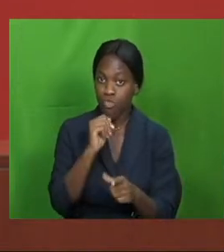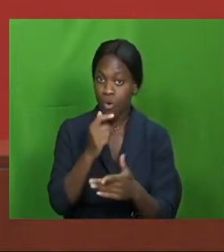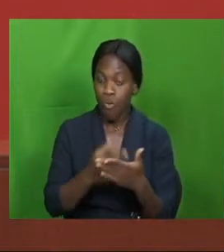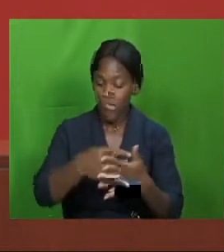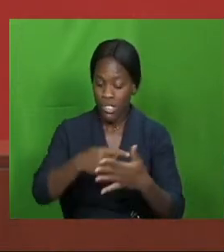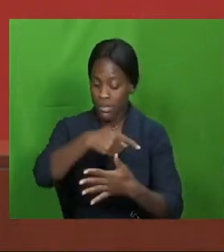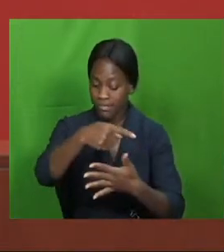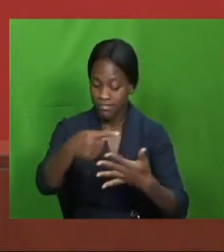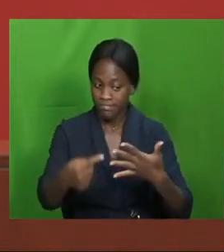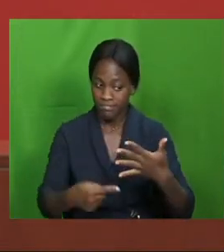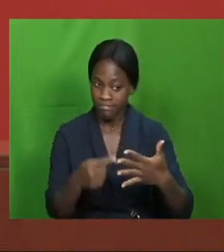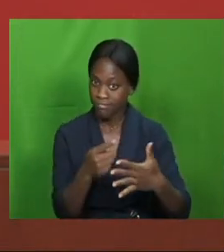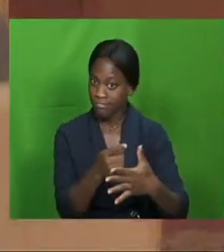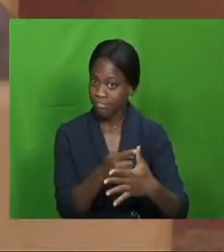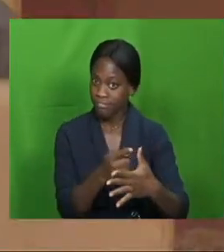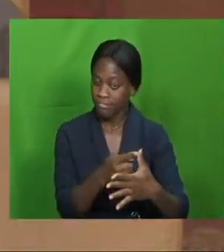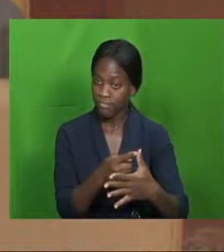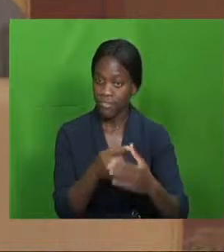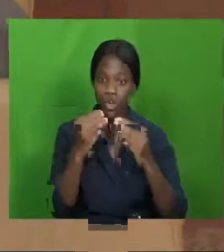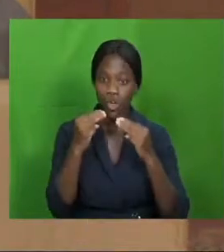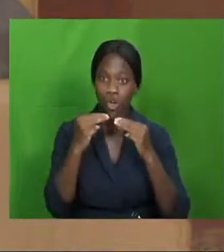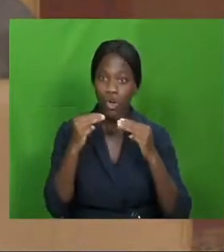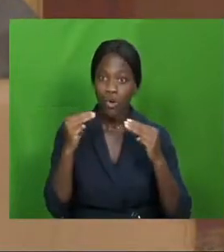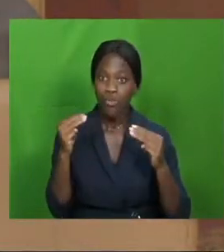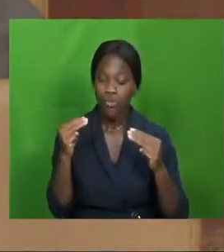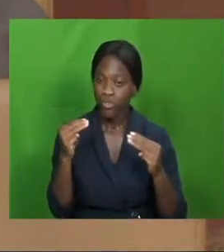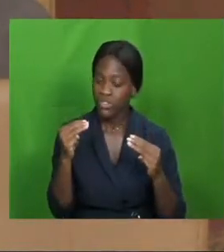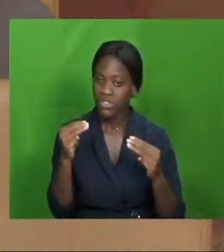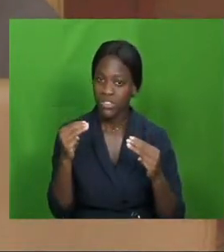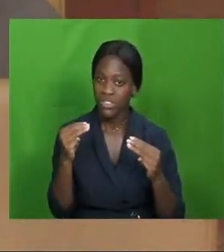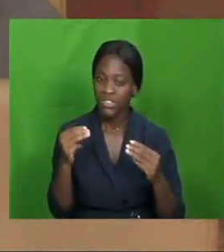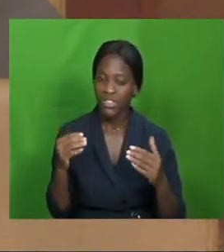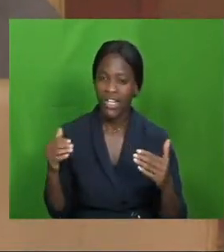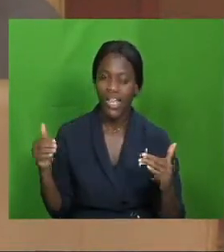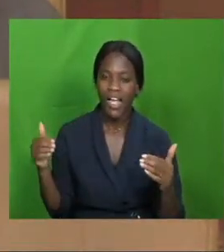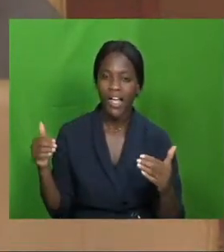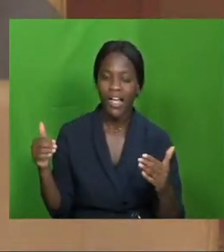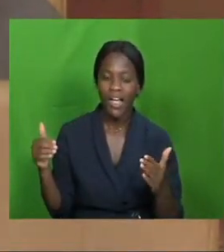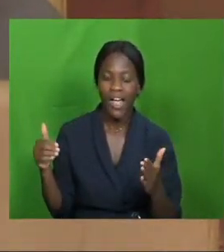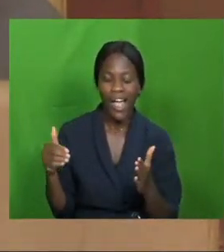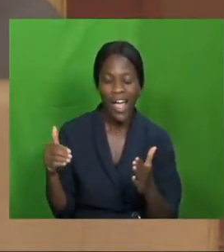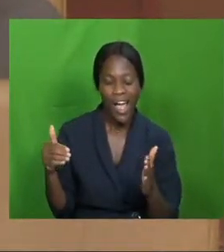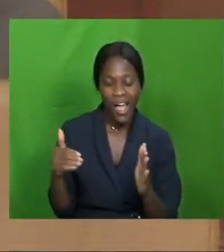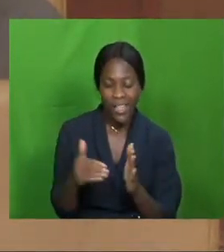A motion relating to contempt of Parliament.